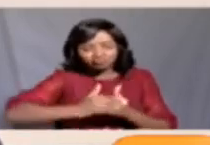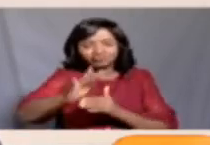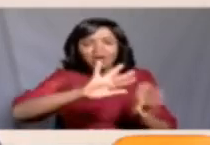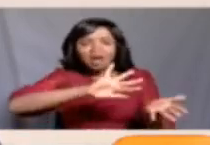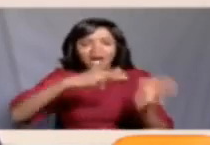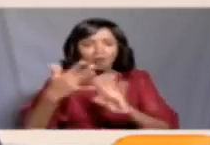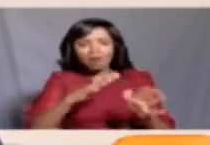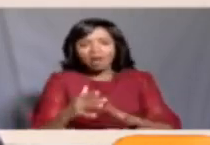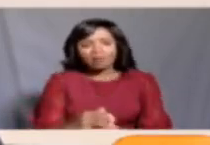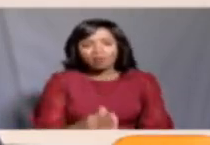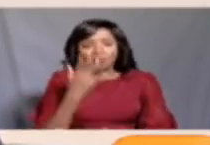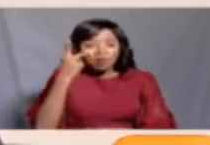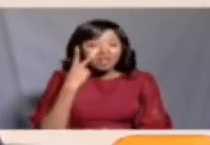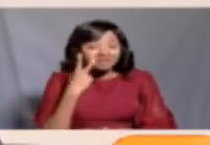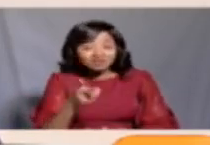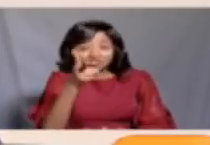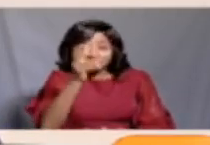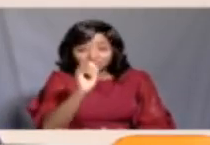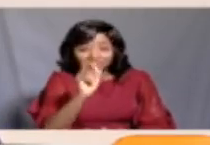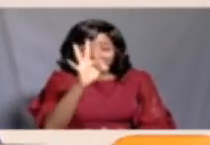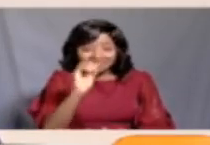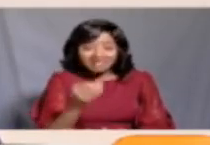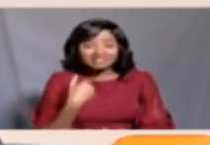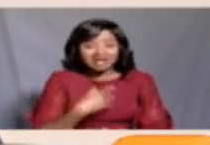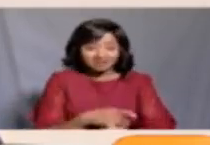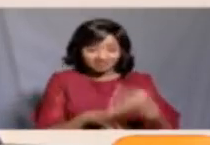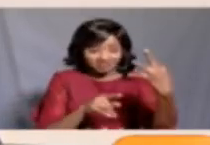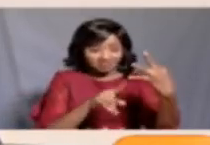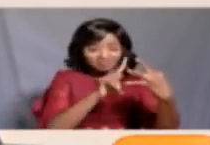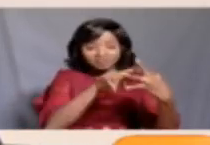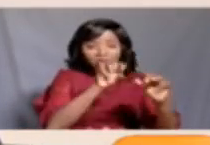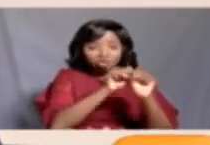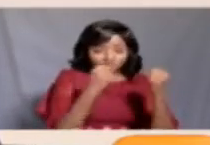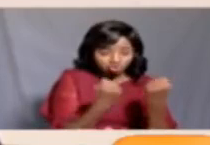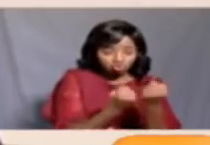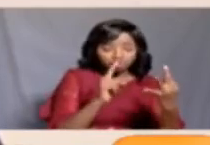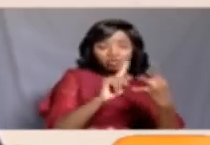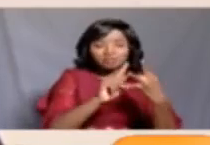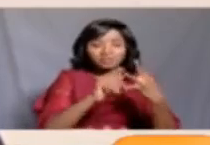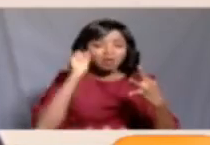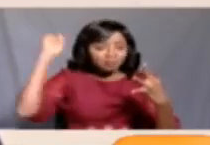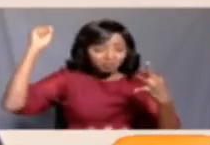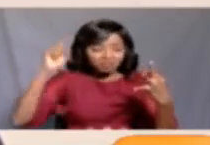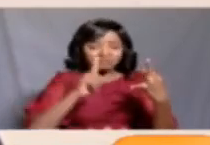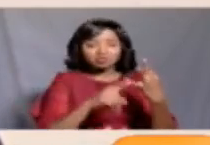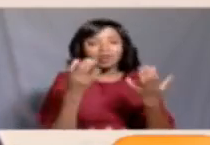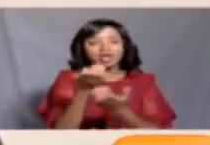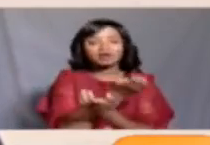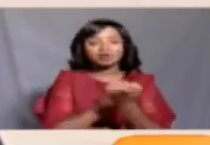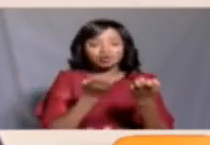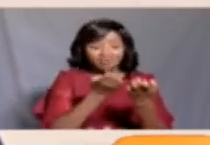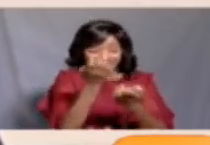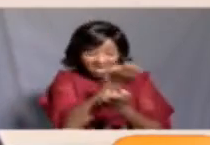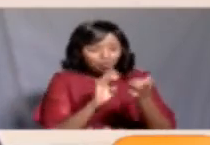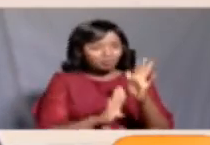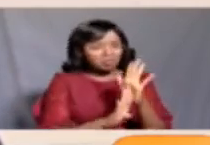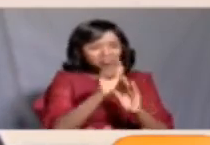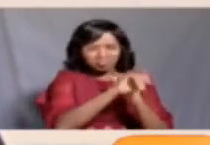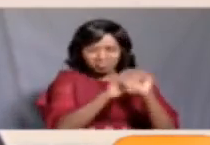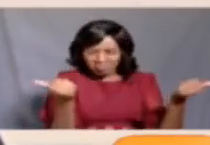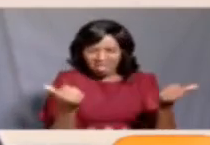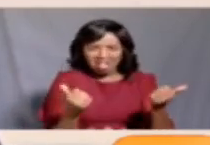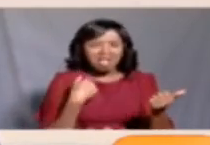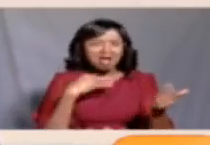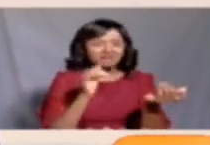which has three pillars, political, economic, and social. And it seems to me that economically we seem to be doing well. There's all these